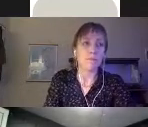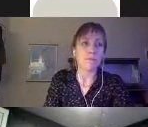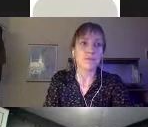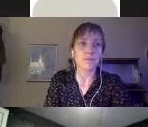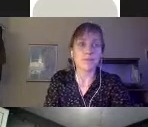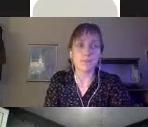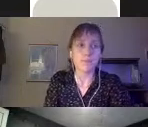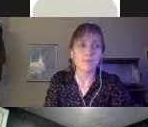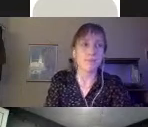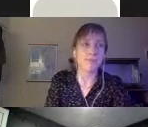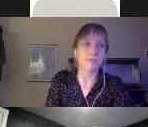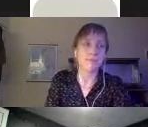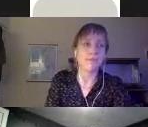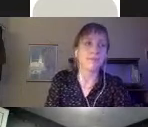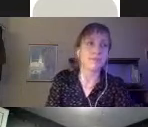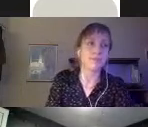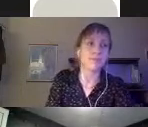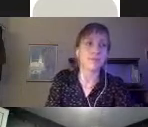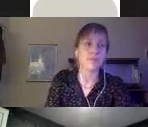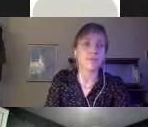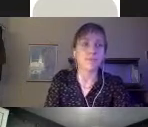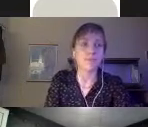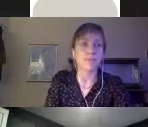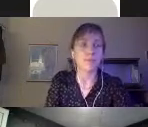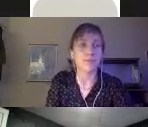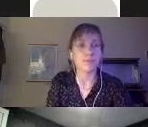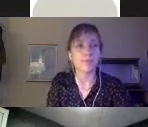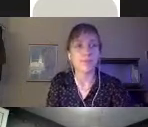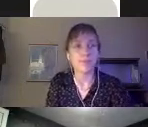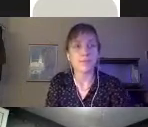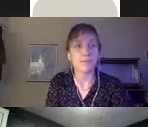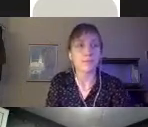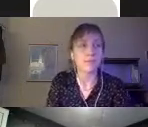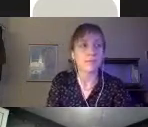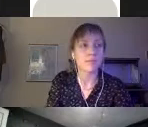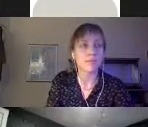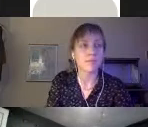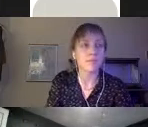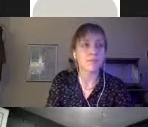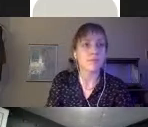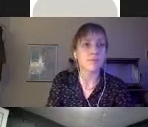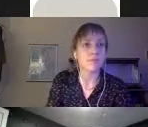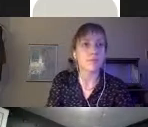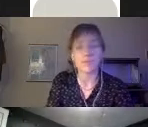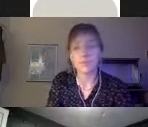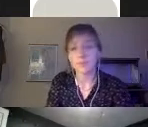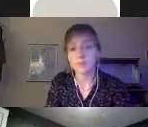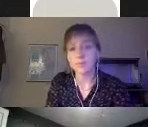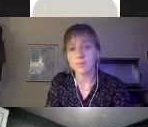Thank you for that. So I'm going to call the next raise hand. Harriet, please unmute yourself.